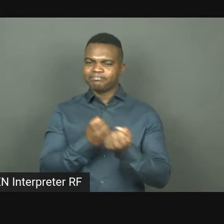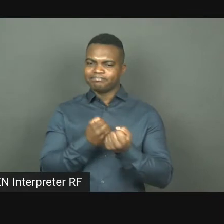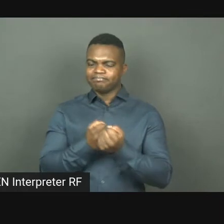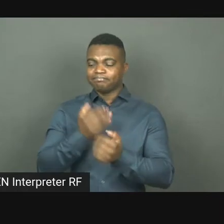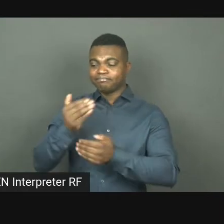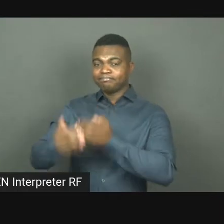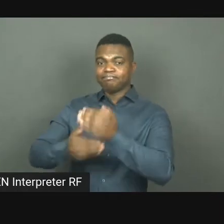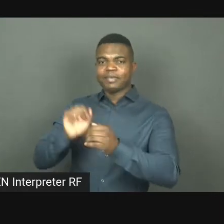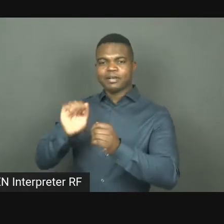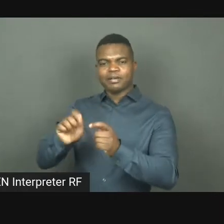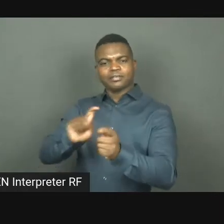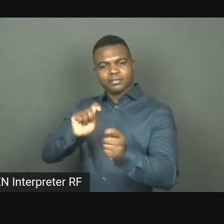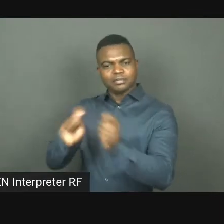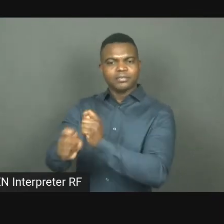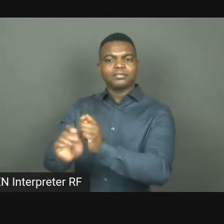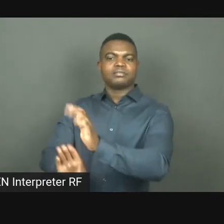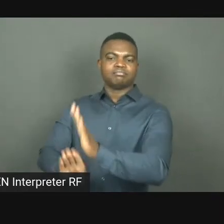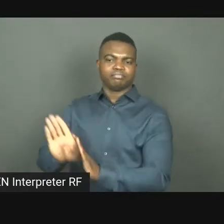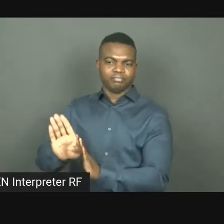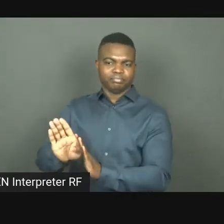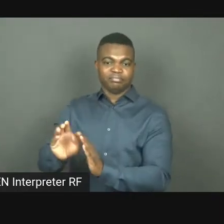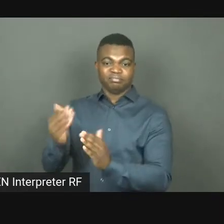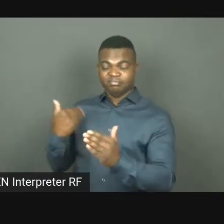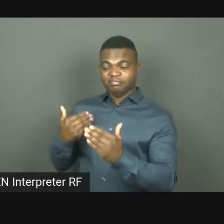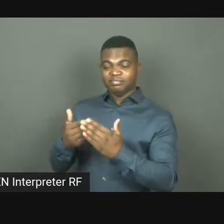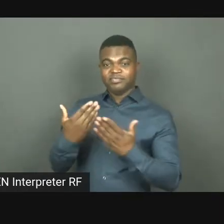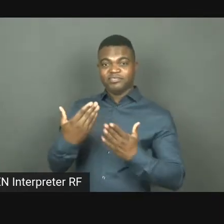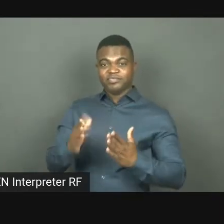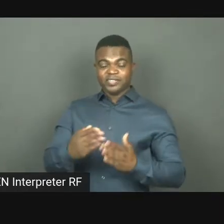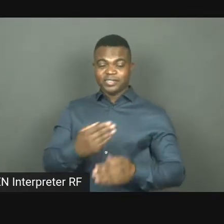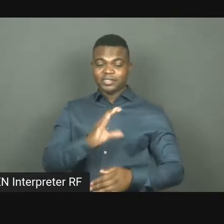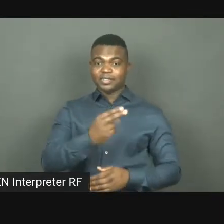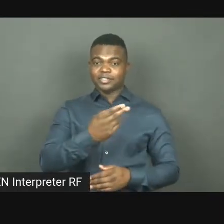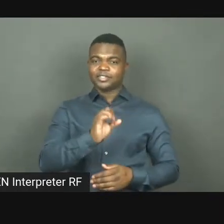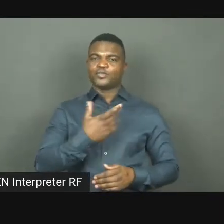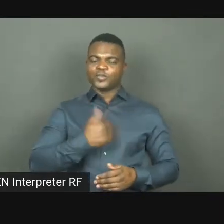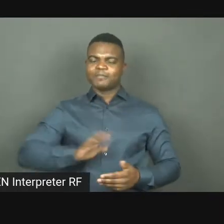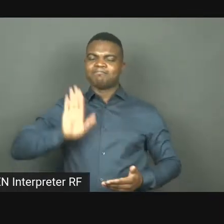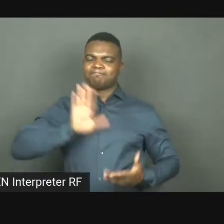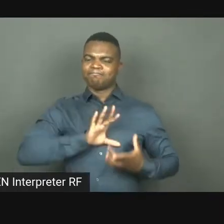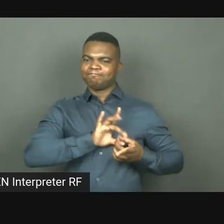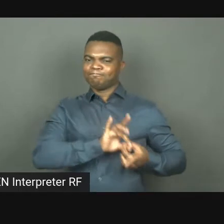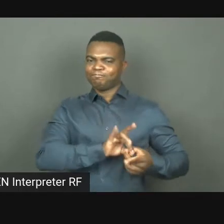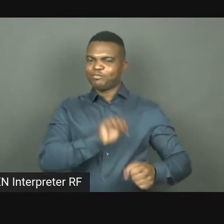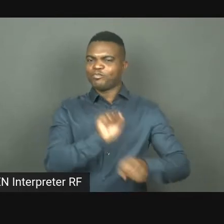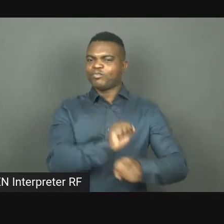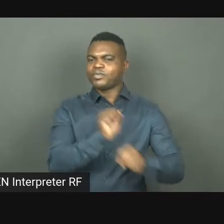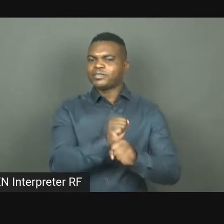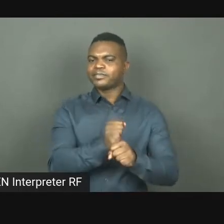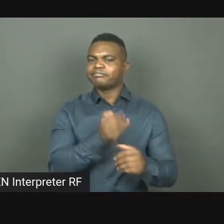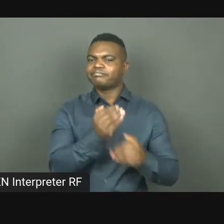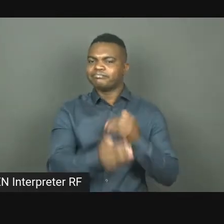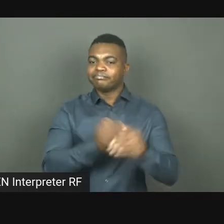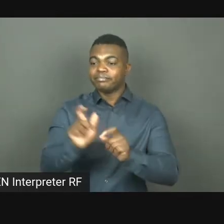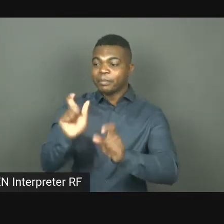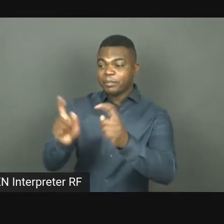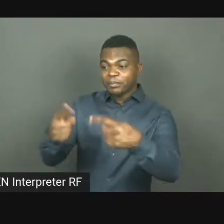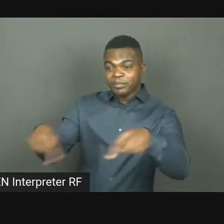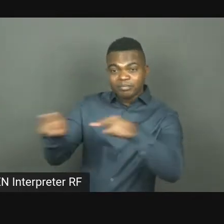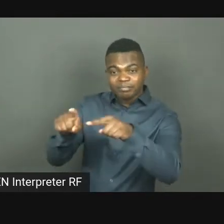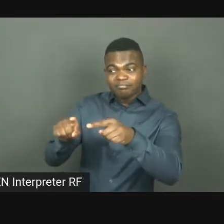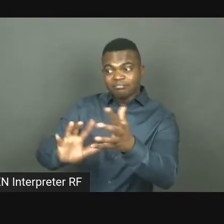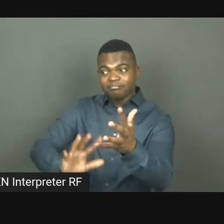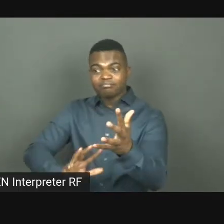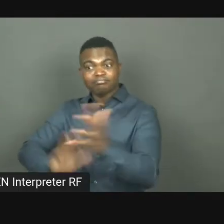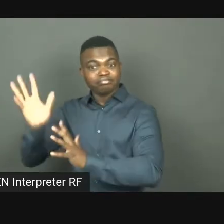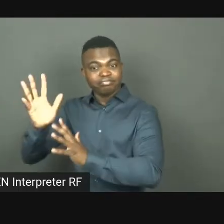people we serve should know their rights and entitlements. It promotes open communication, their participation, but also